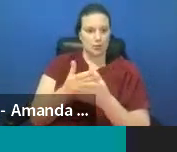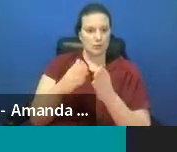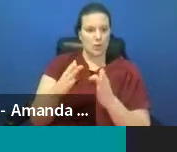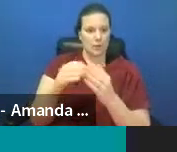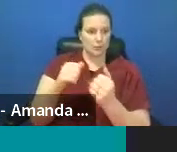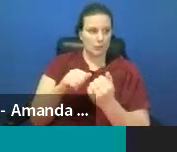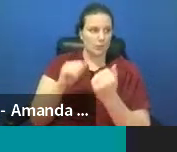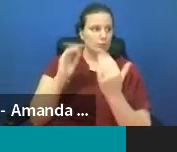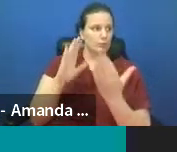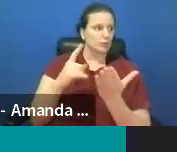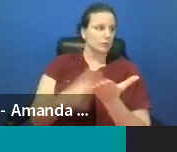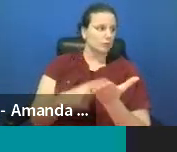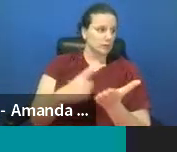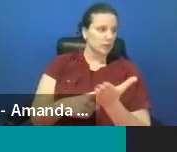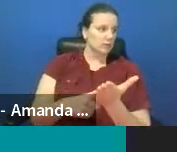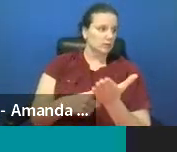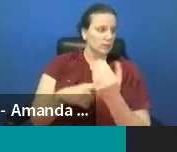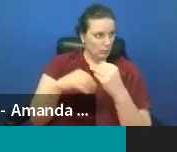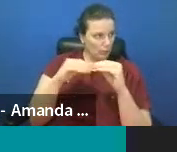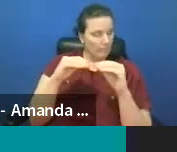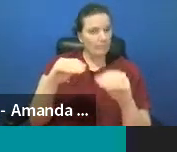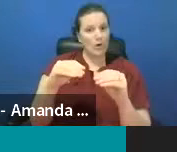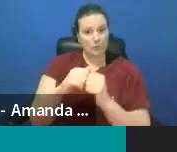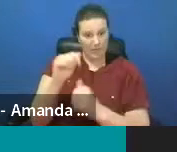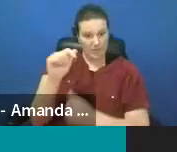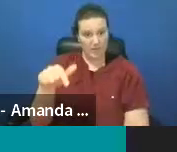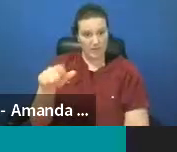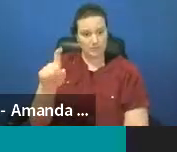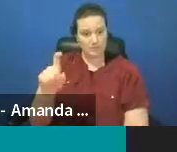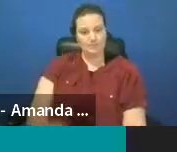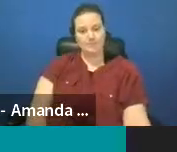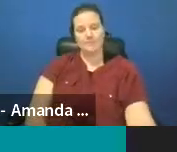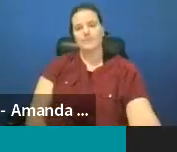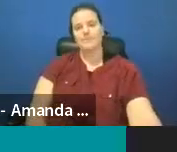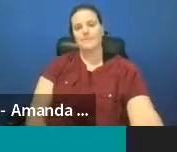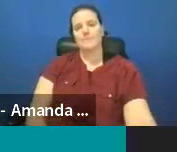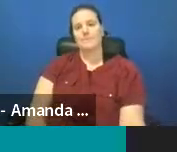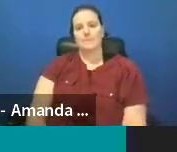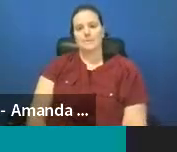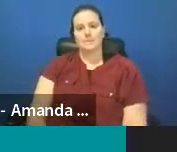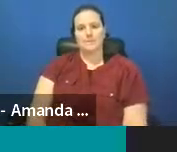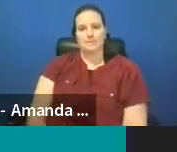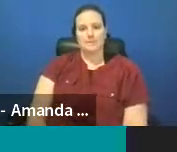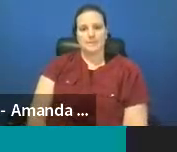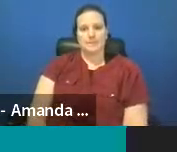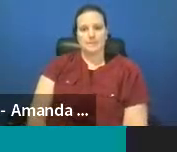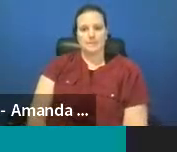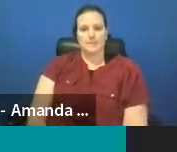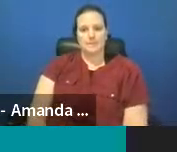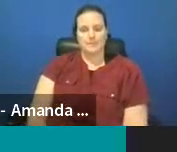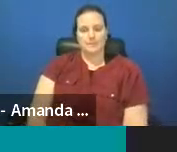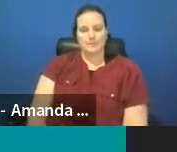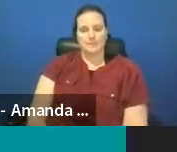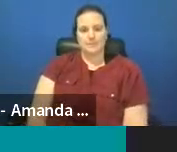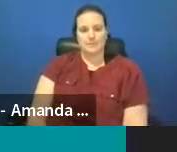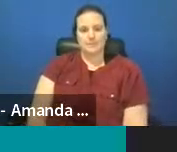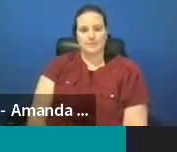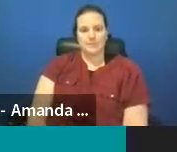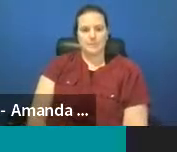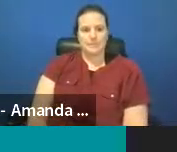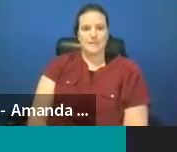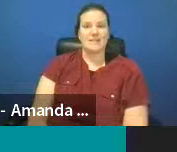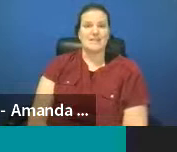to approach and discuss and move forward with this. And I see lots of hands. Sorry. And